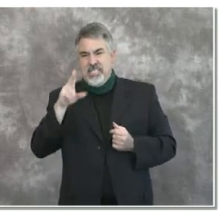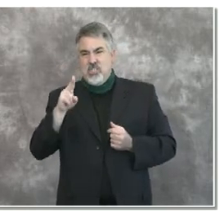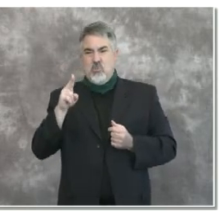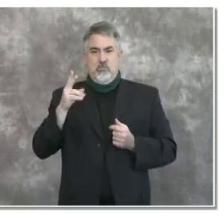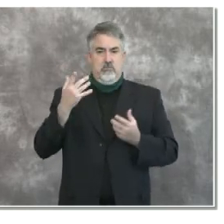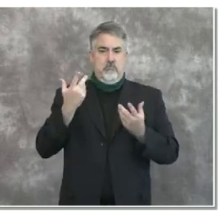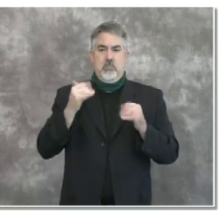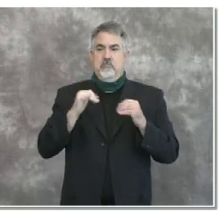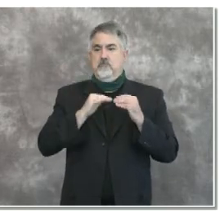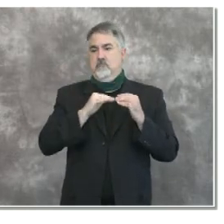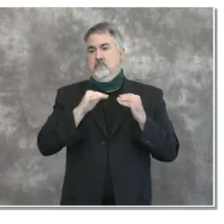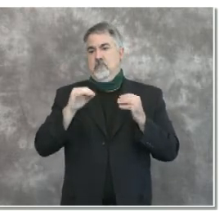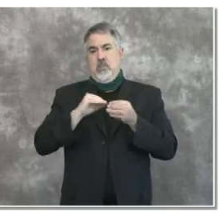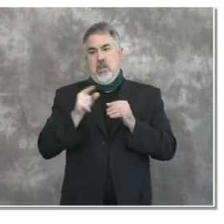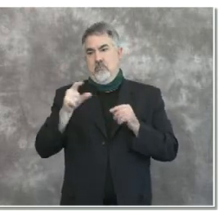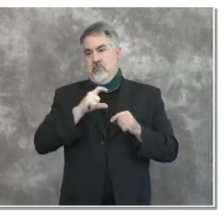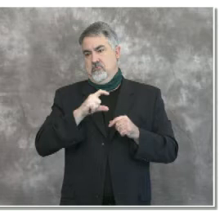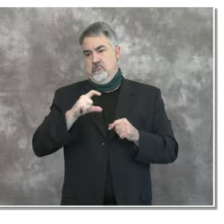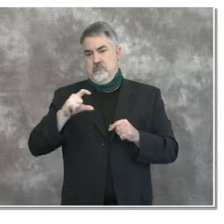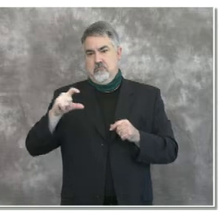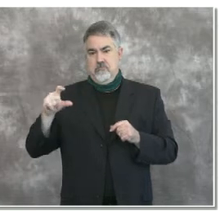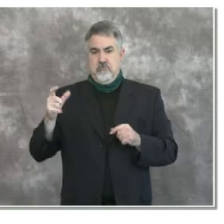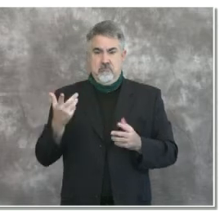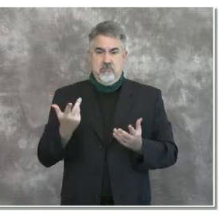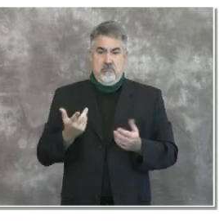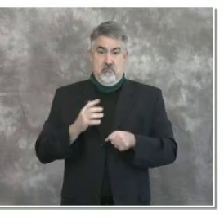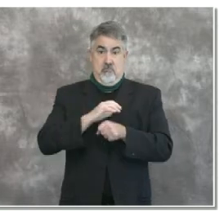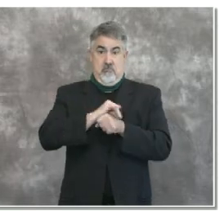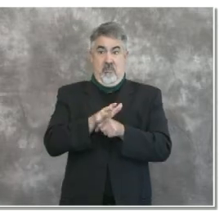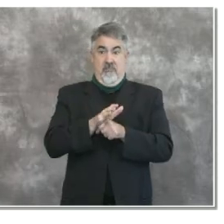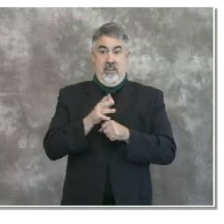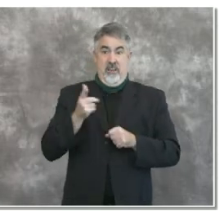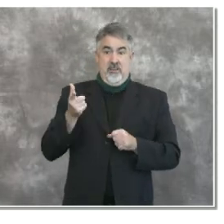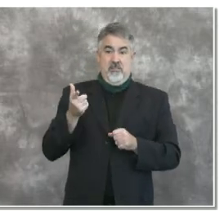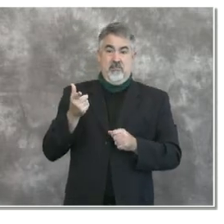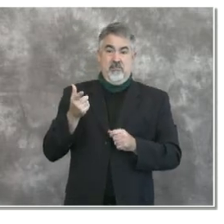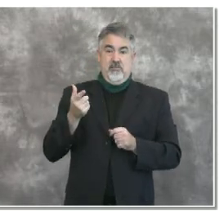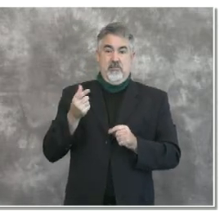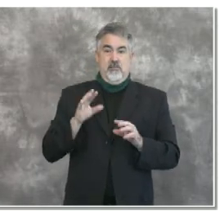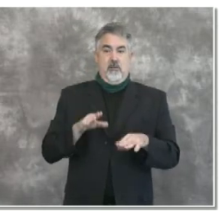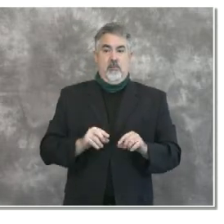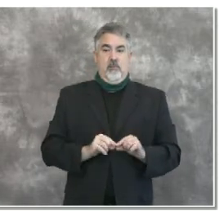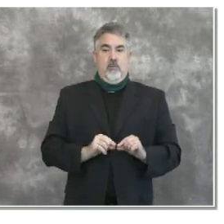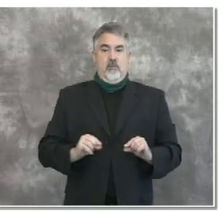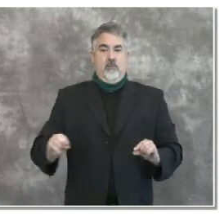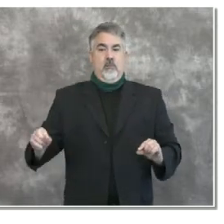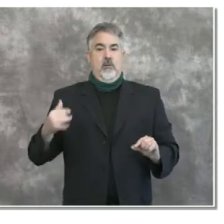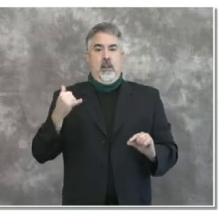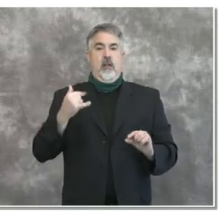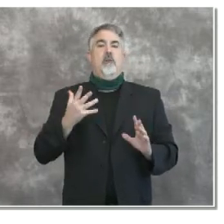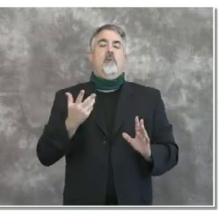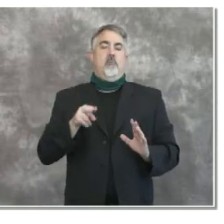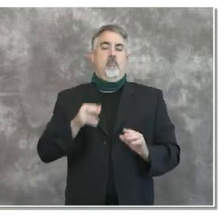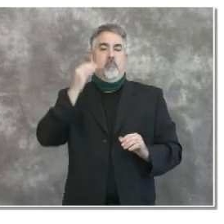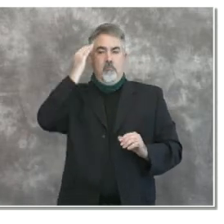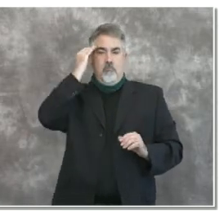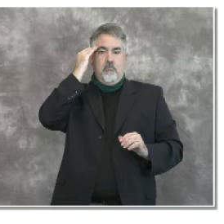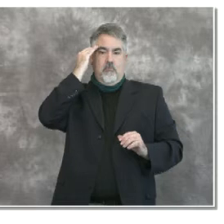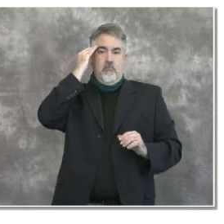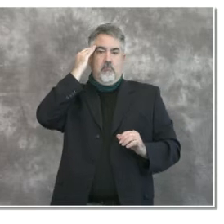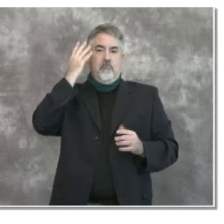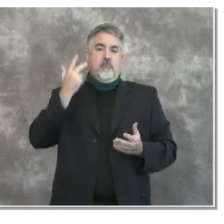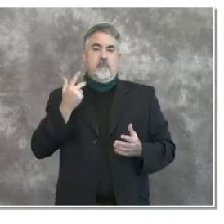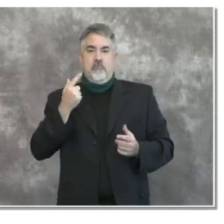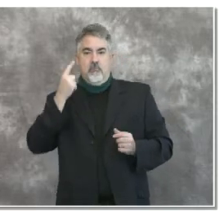flat. Here we have reflected COVID-related patients. These are both known COVID and suspected COVID in our hospital system in real time